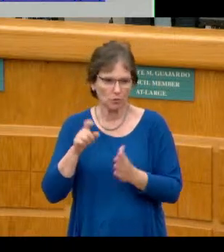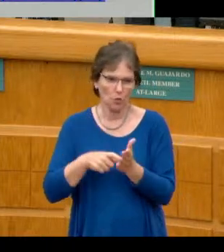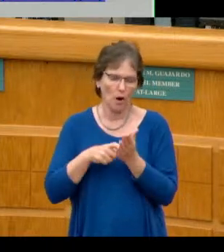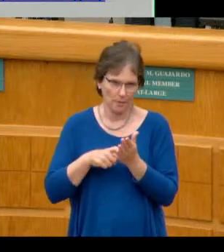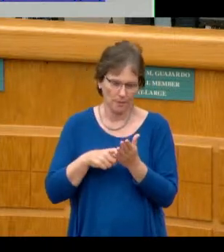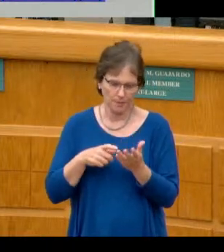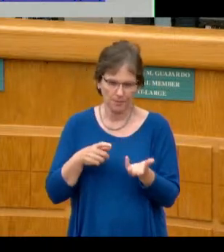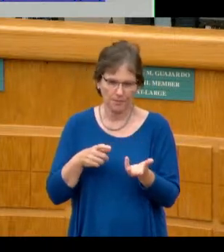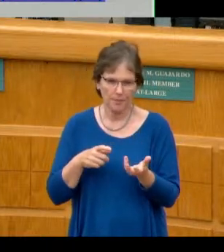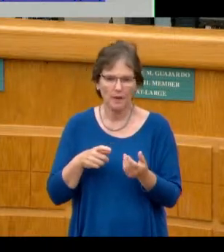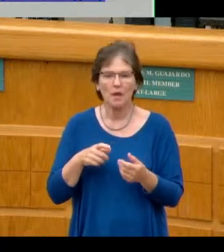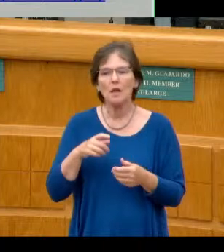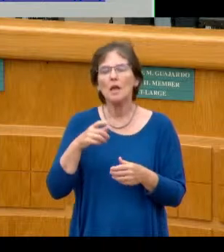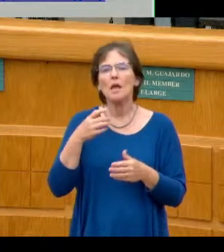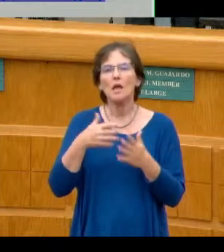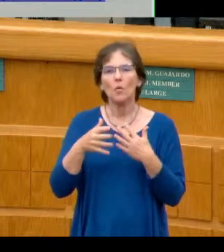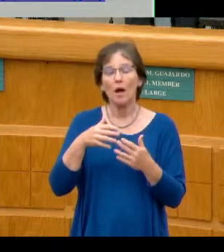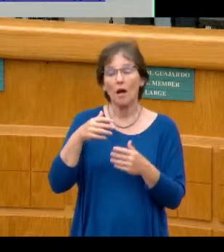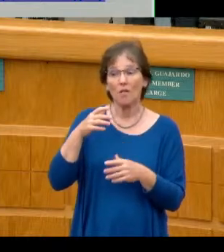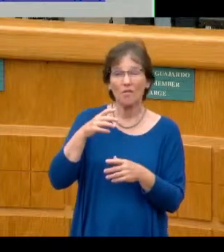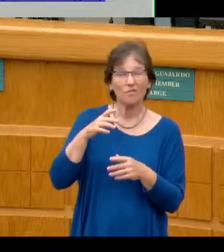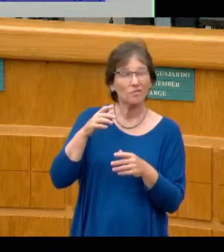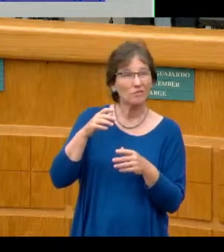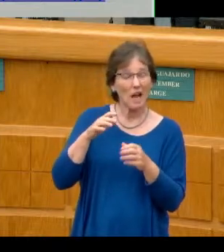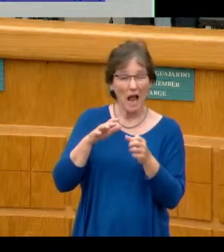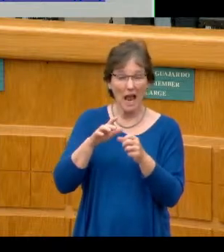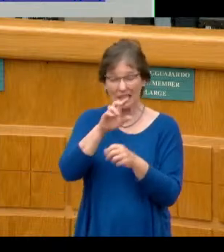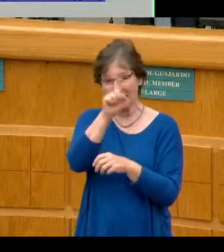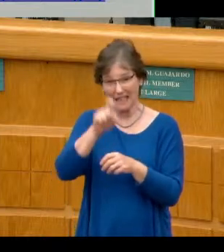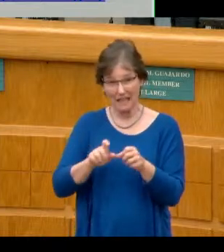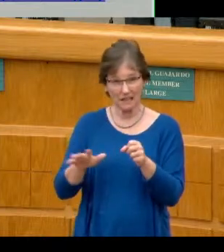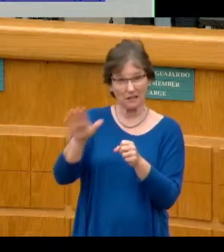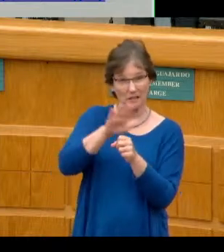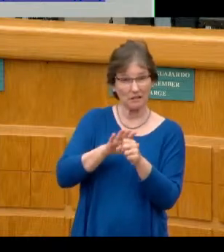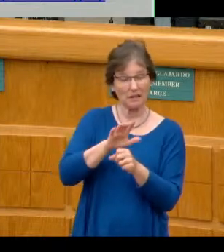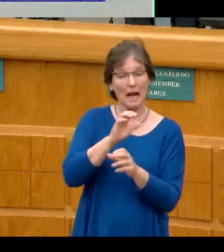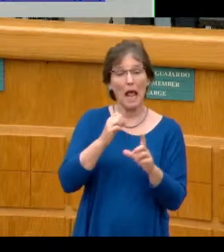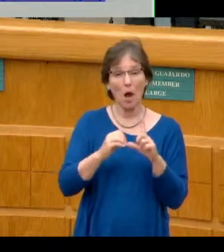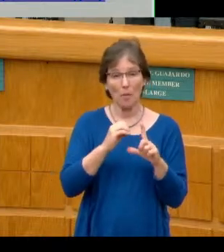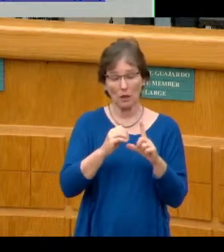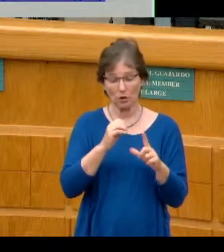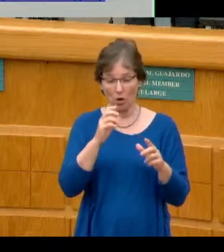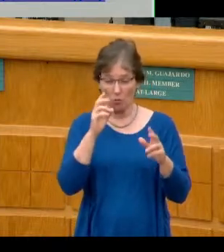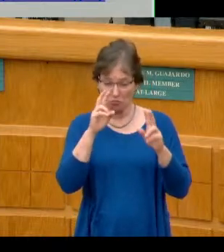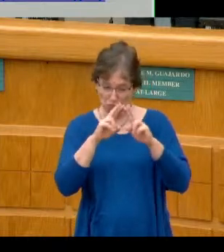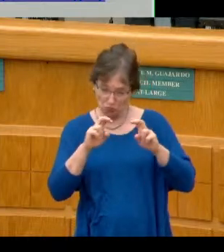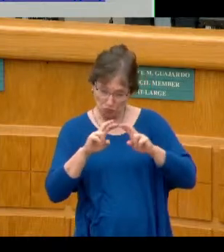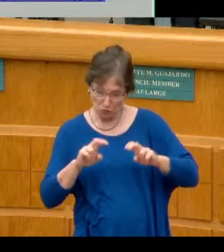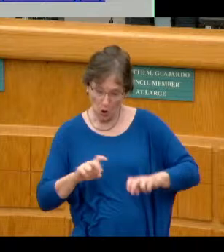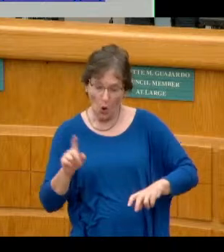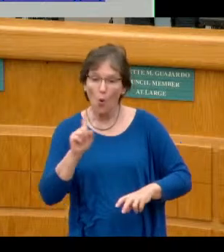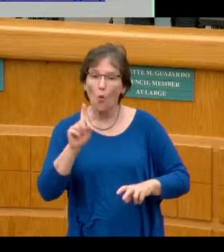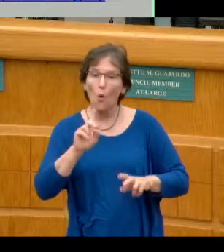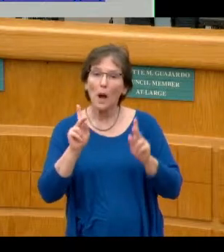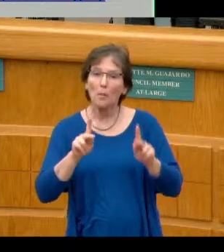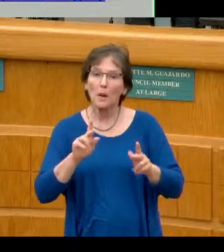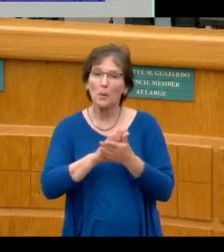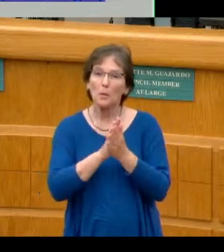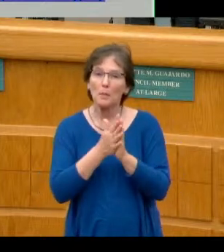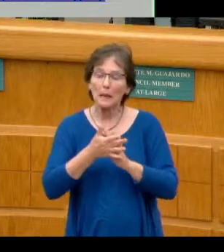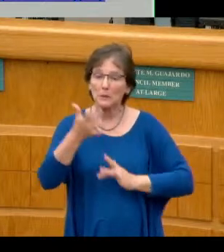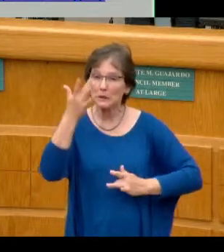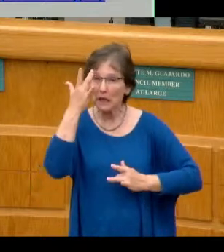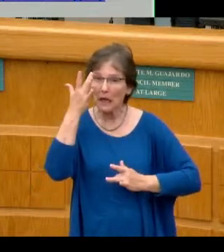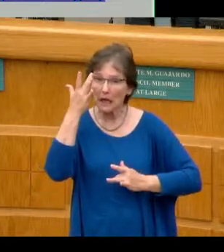because the last thing we want to have to do is roll back Open Texas phase 3. We want to keep restaurants open, big box stores open, things like